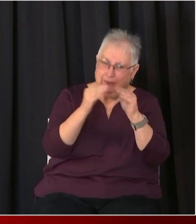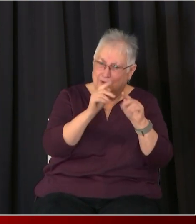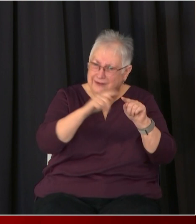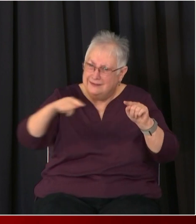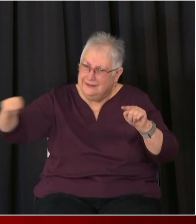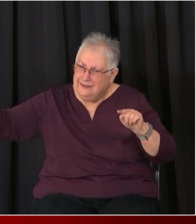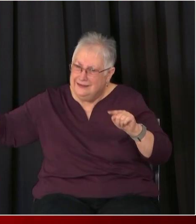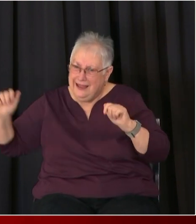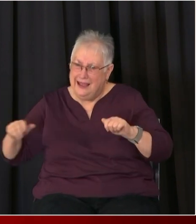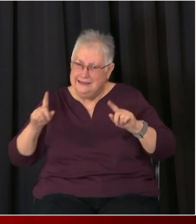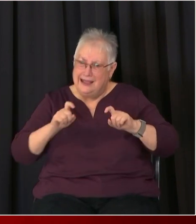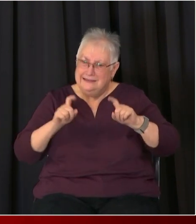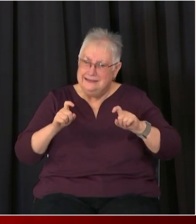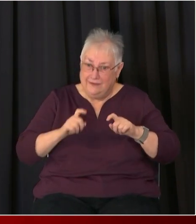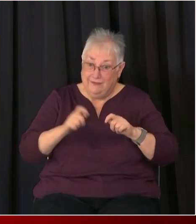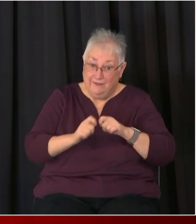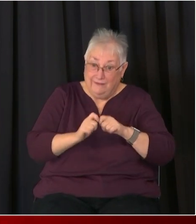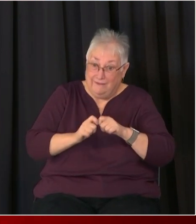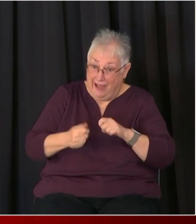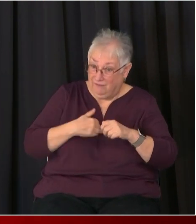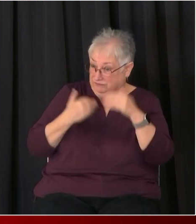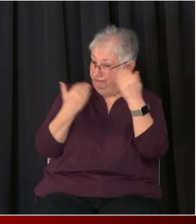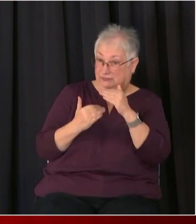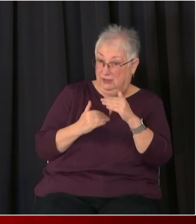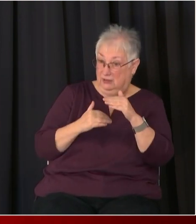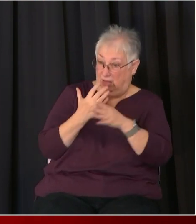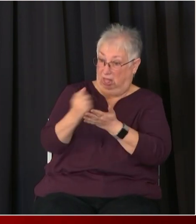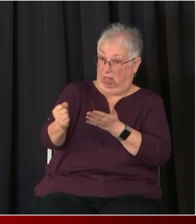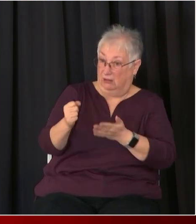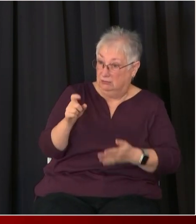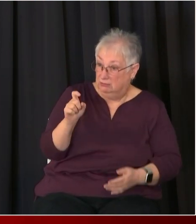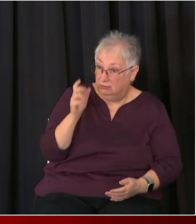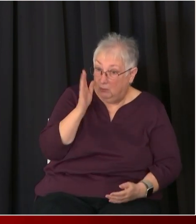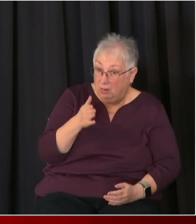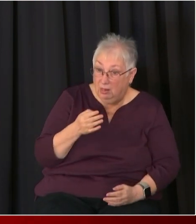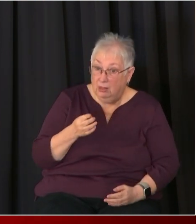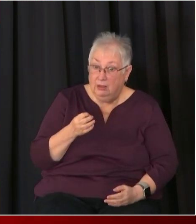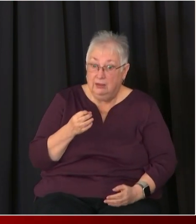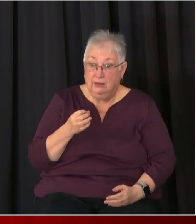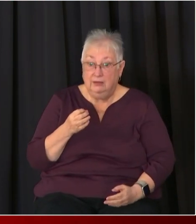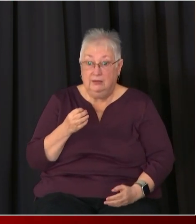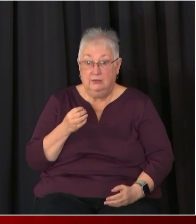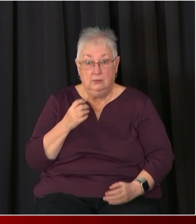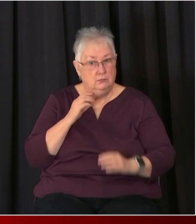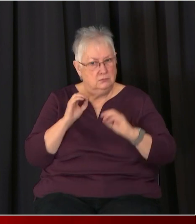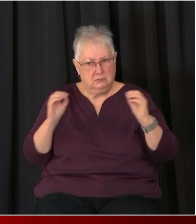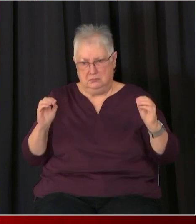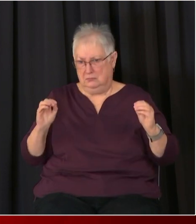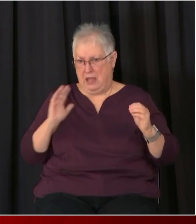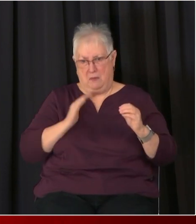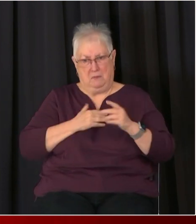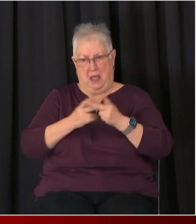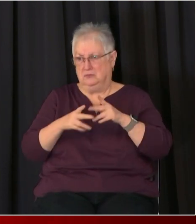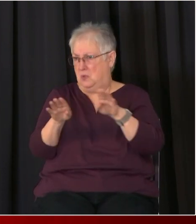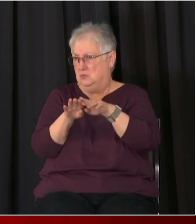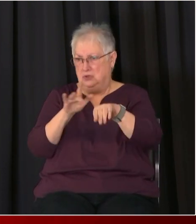these sites early because you've reached max capacity on testing? None of our sites have been closed early. Is that right, Chris?